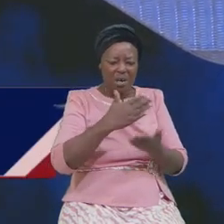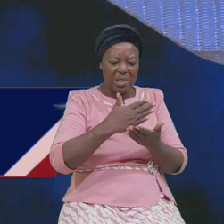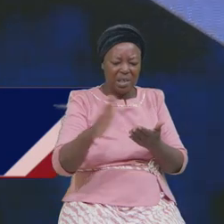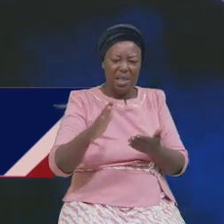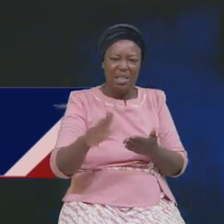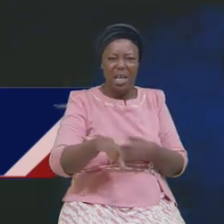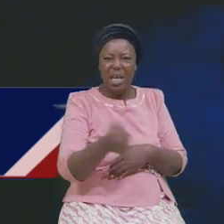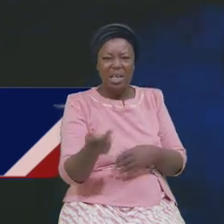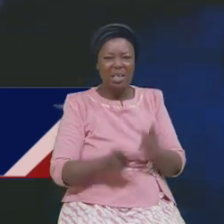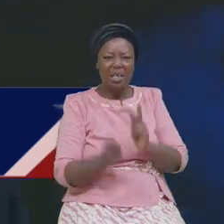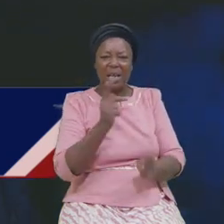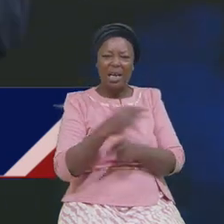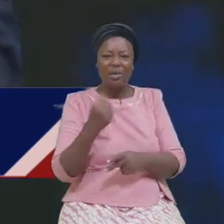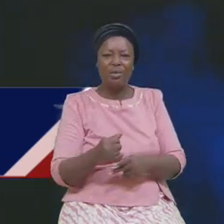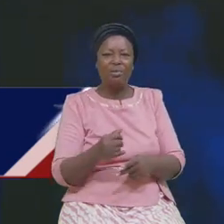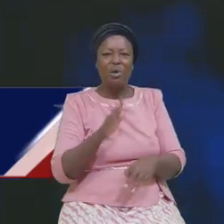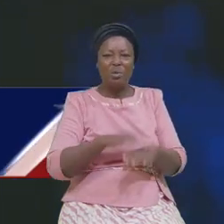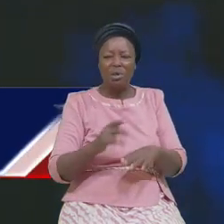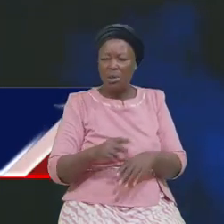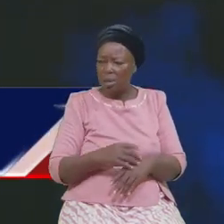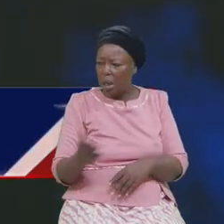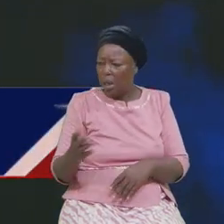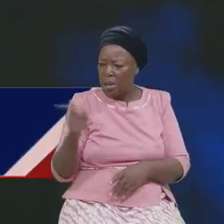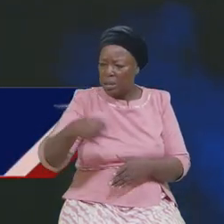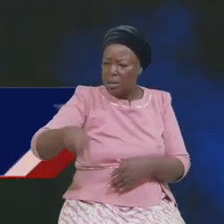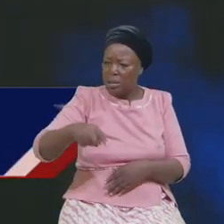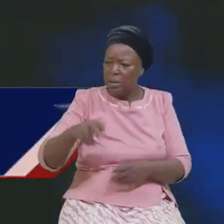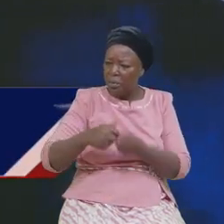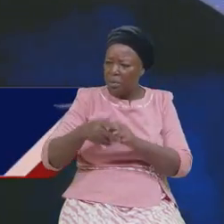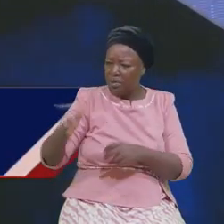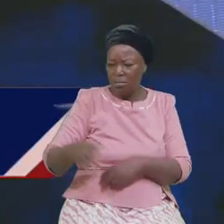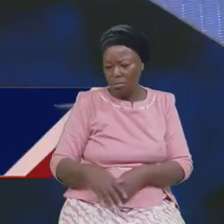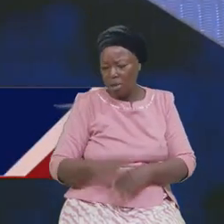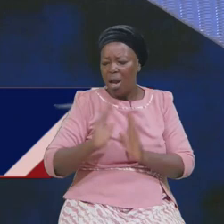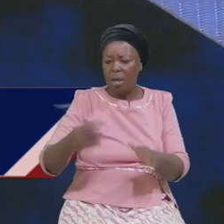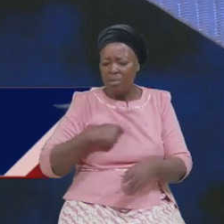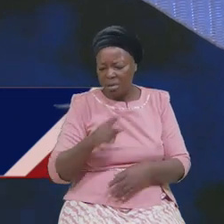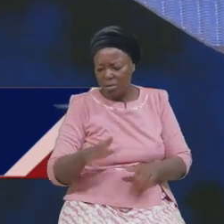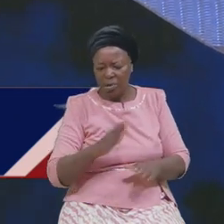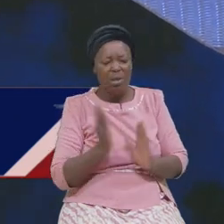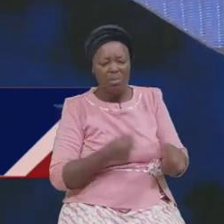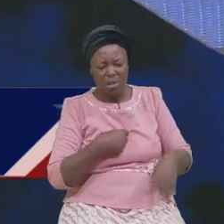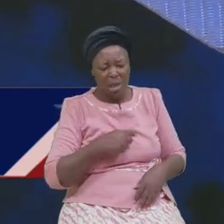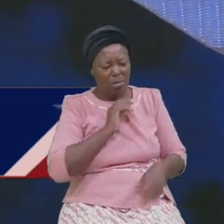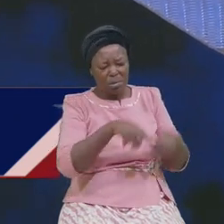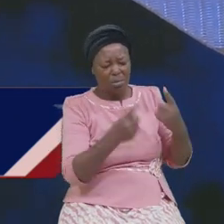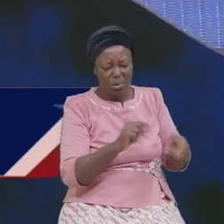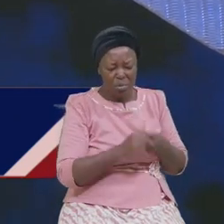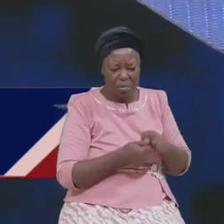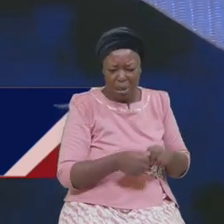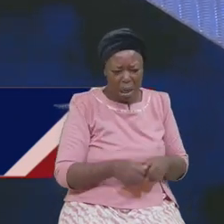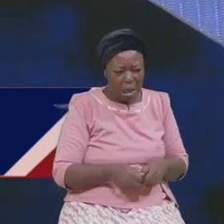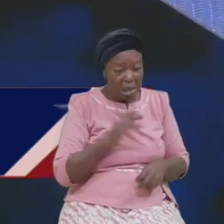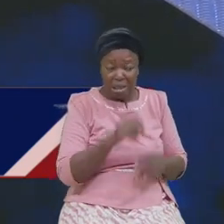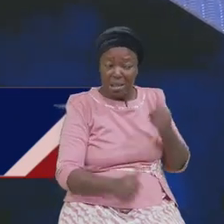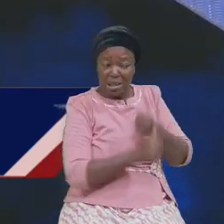There's a ditch there. So leave me alone. They fall into the ditch. There are dangers in front of you. Don't bother